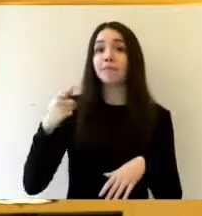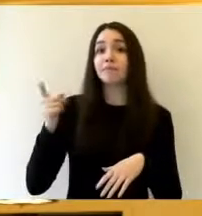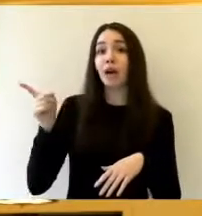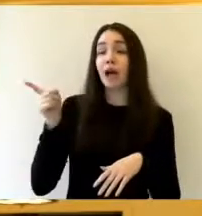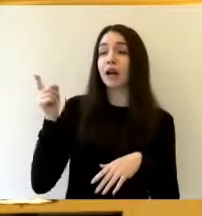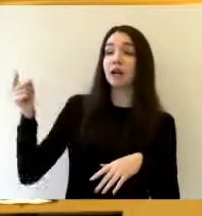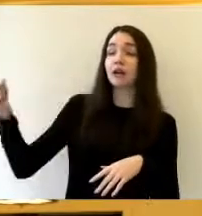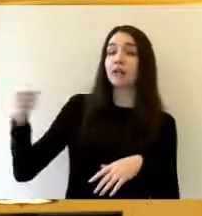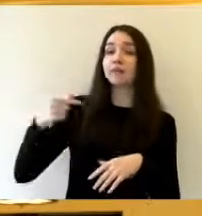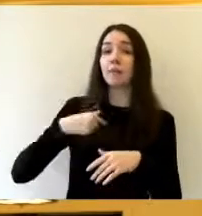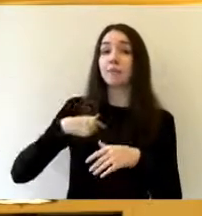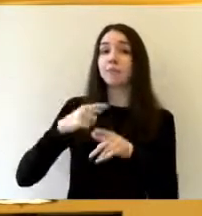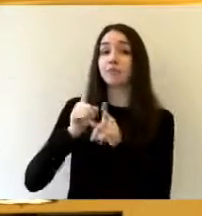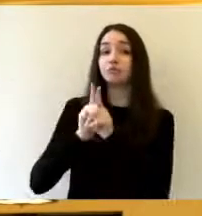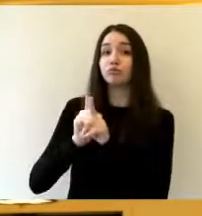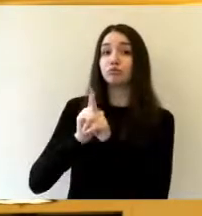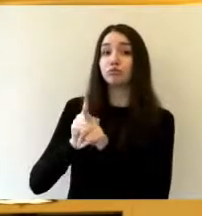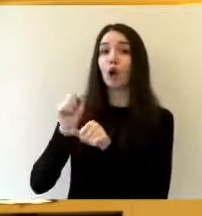time working at the